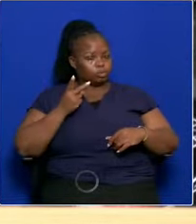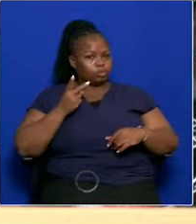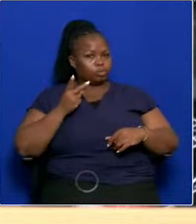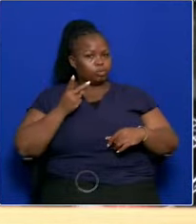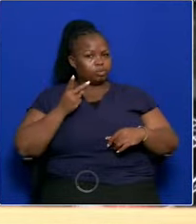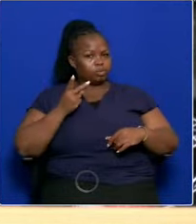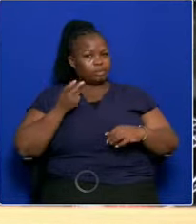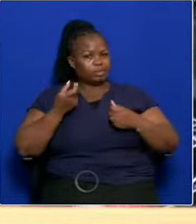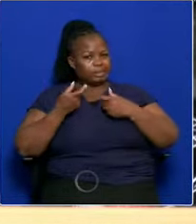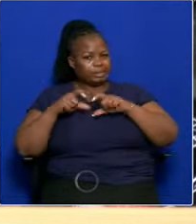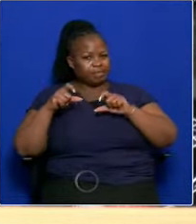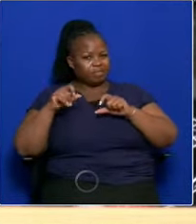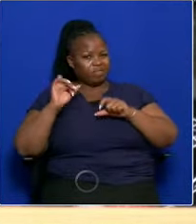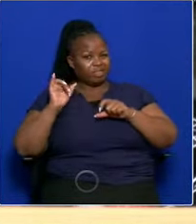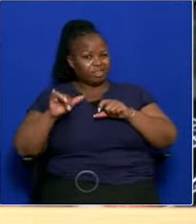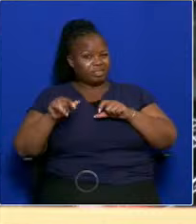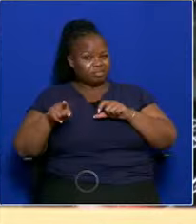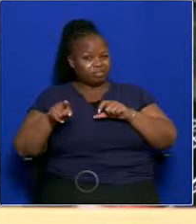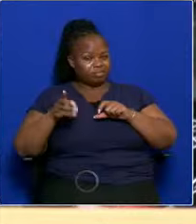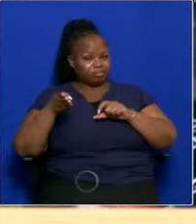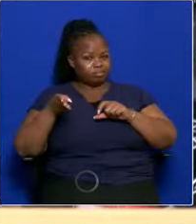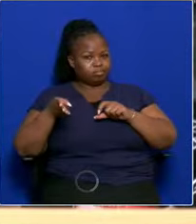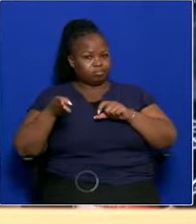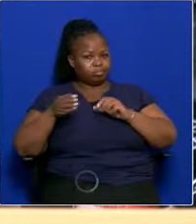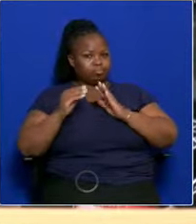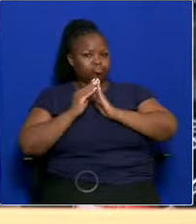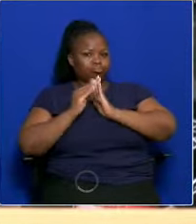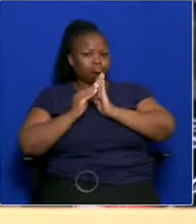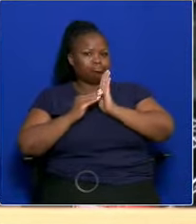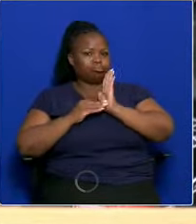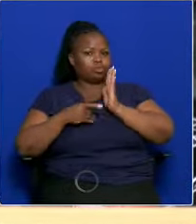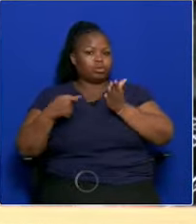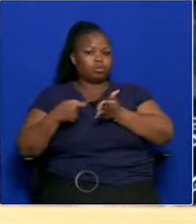that lists the components of the things bought.